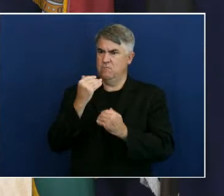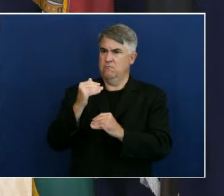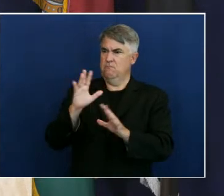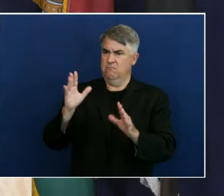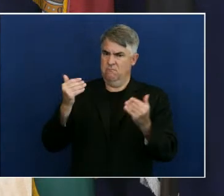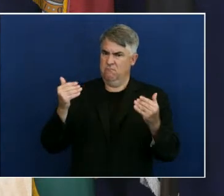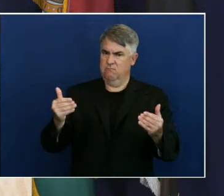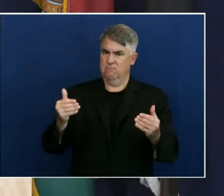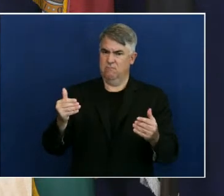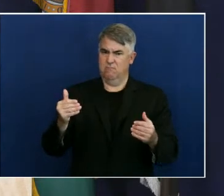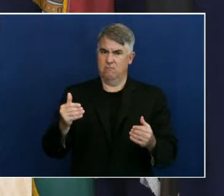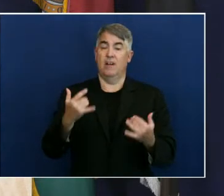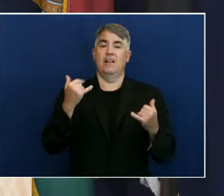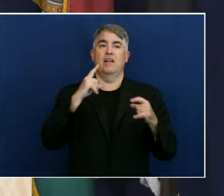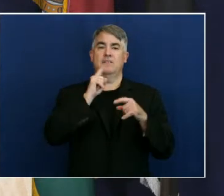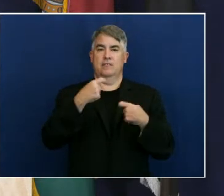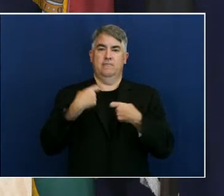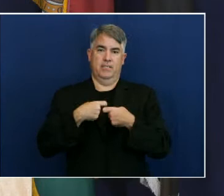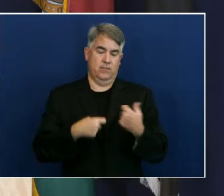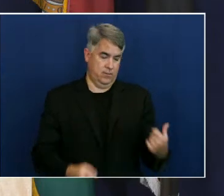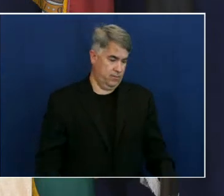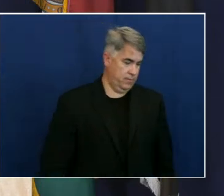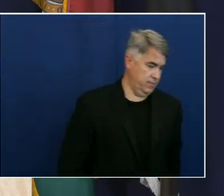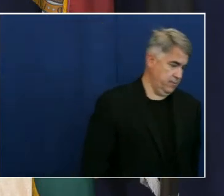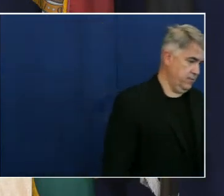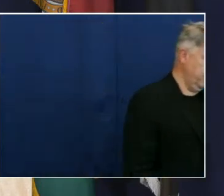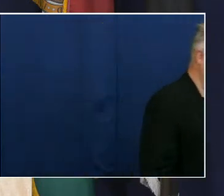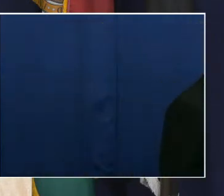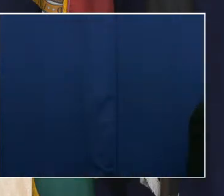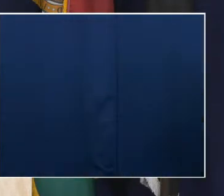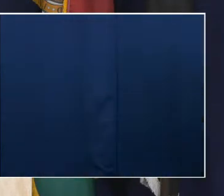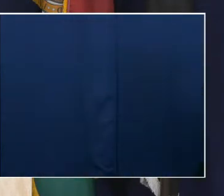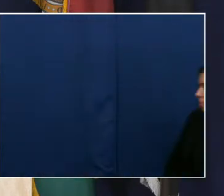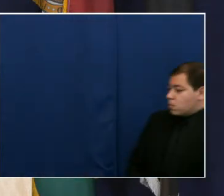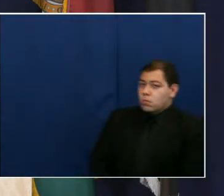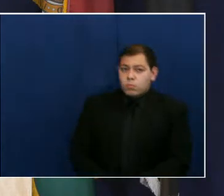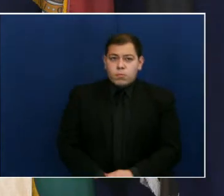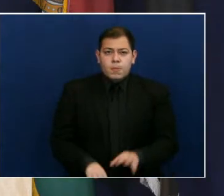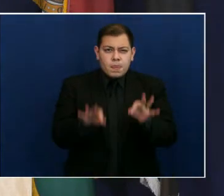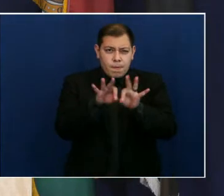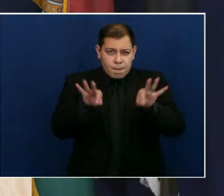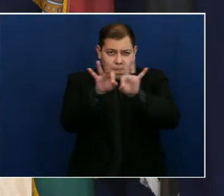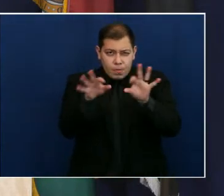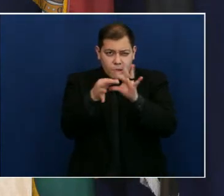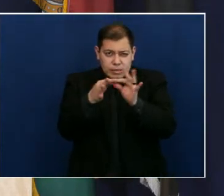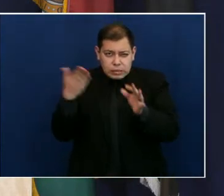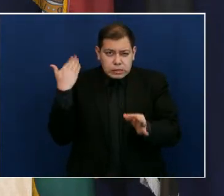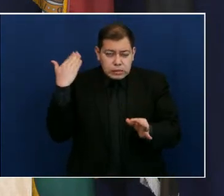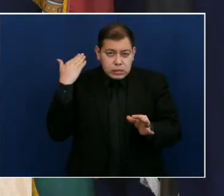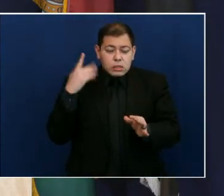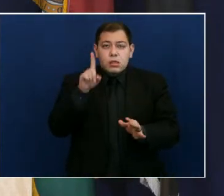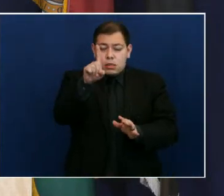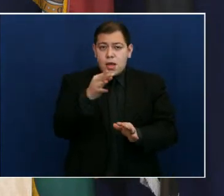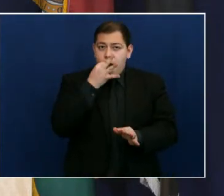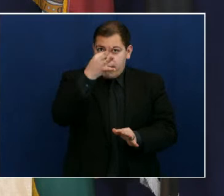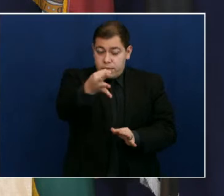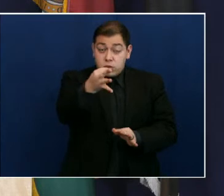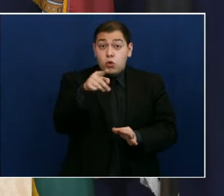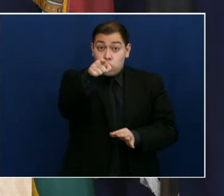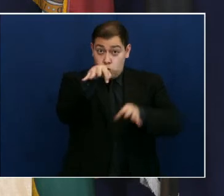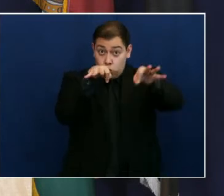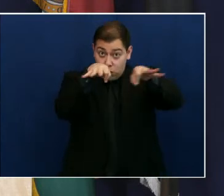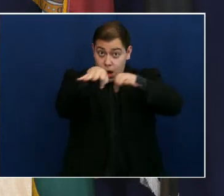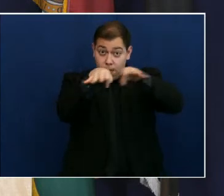importante mencionar que no importa, esto no cambia nada, ¿verdad? Si trabajas en un restaurante o,